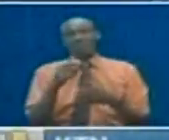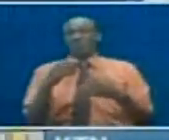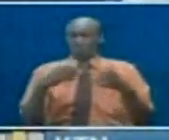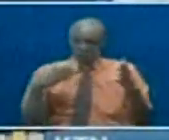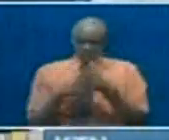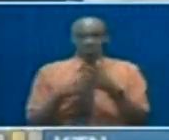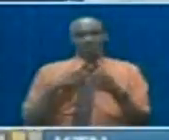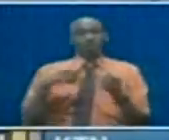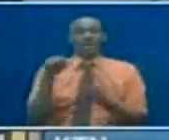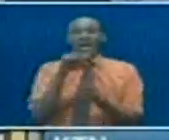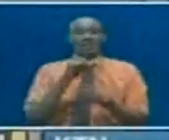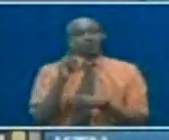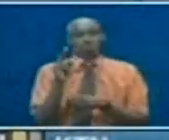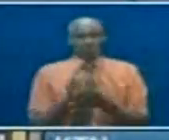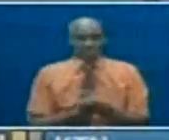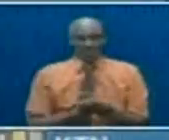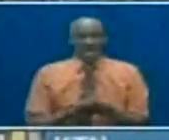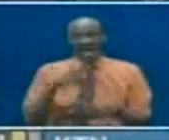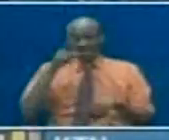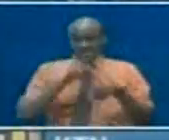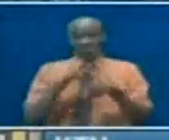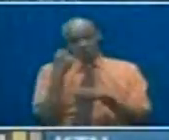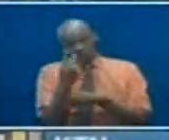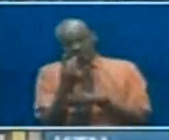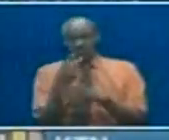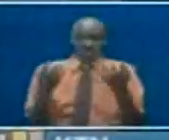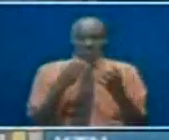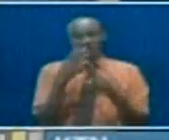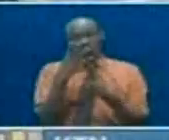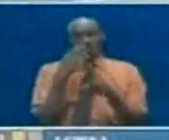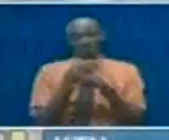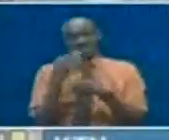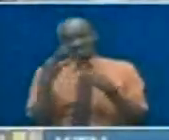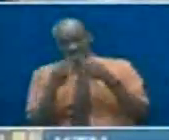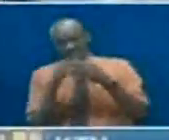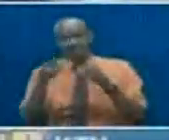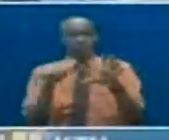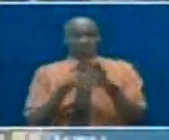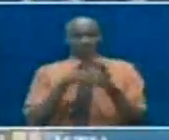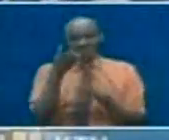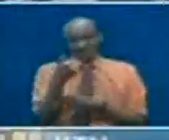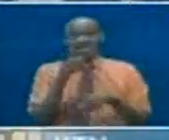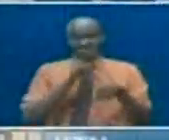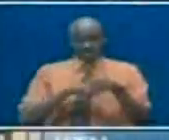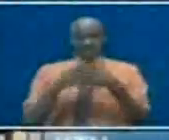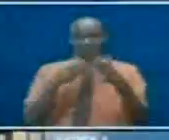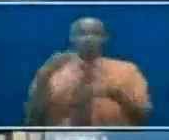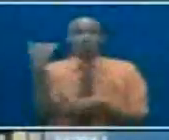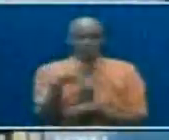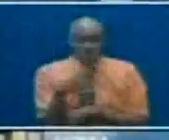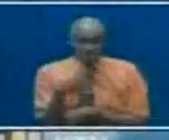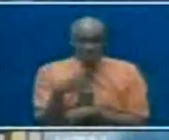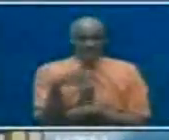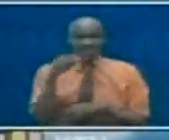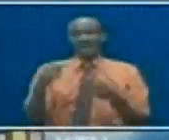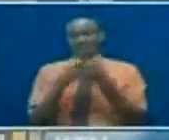be used by the safari participants. Only 12 out of 48 competitors managed to participate before the race got cut short. The